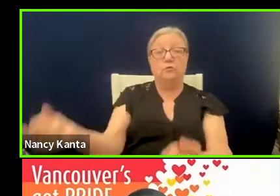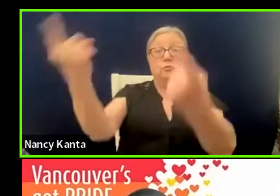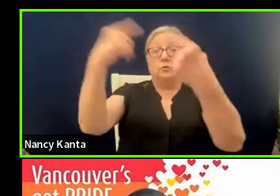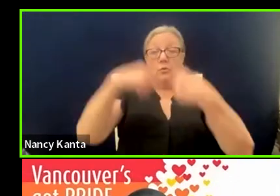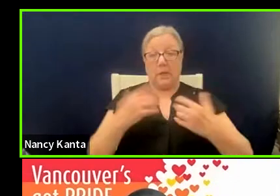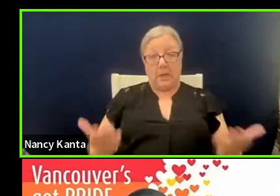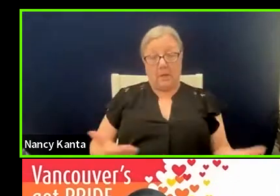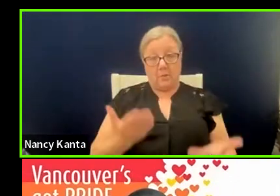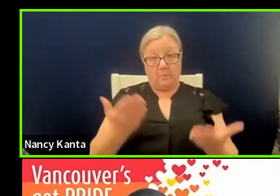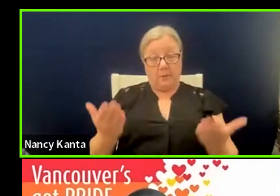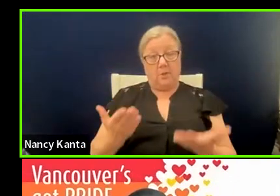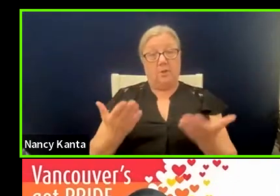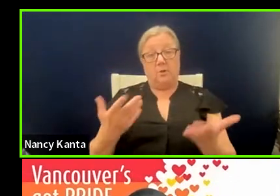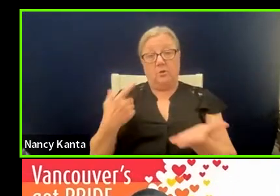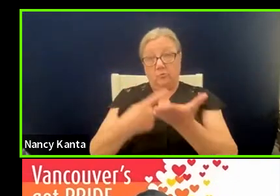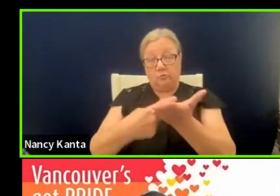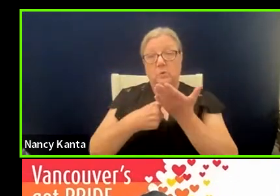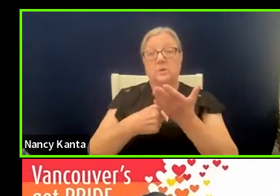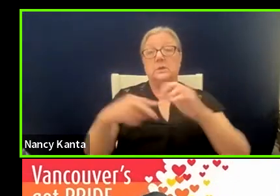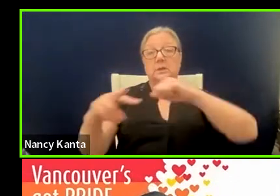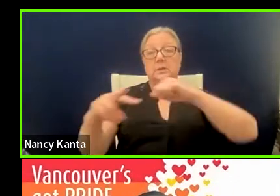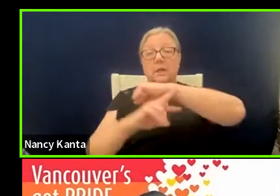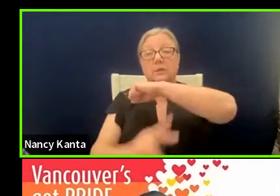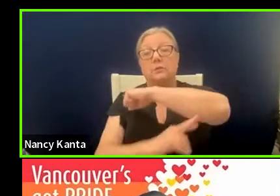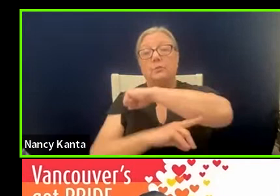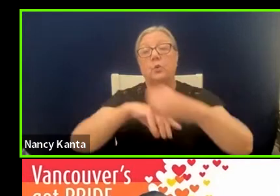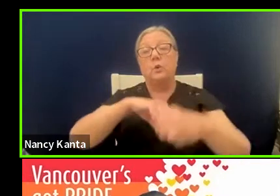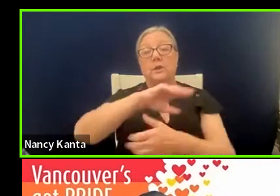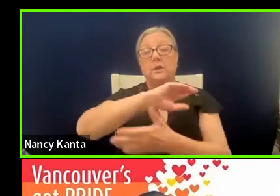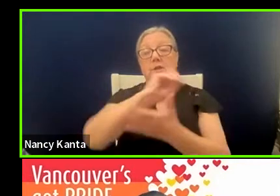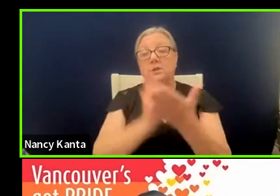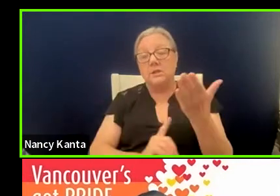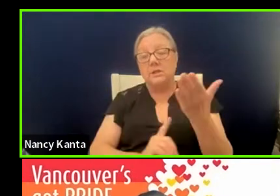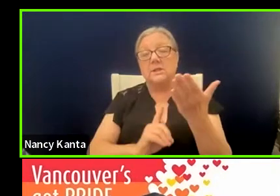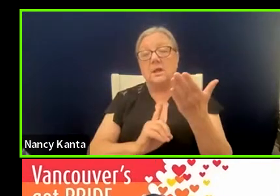know, bridge design, and have an in-person meeting.